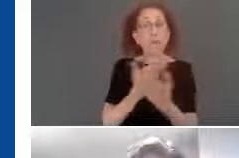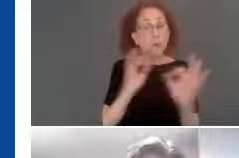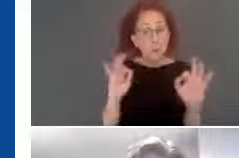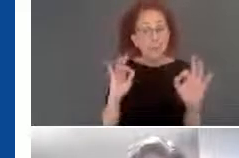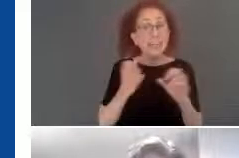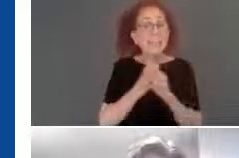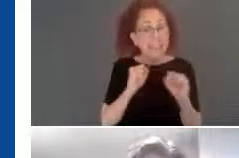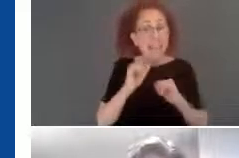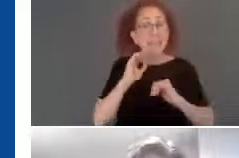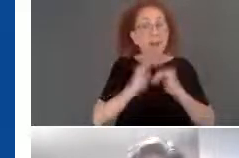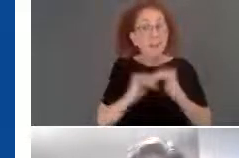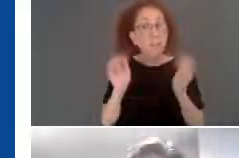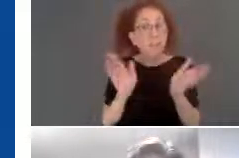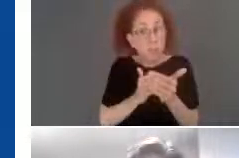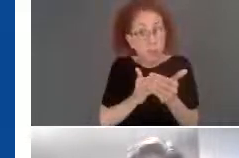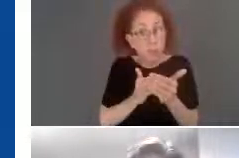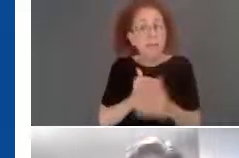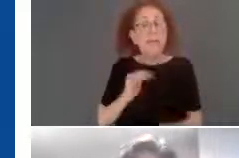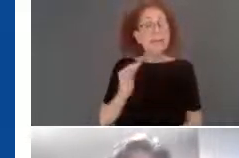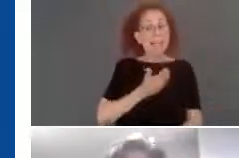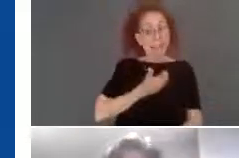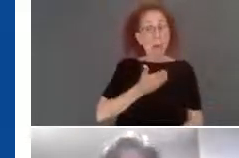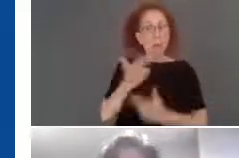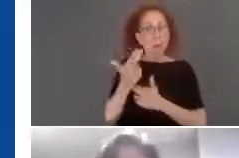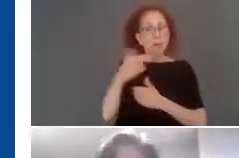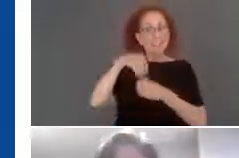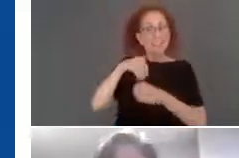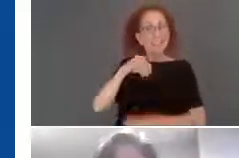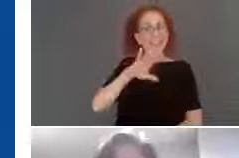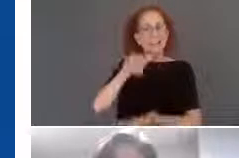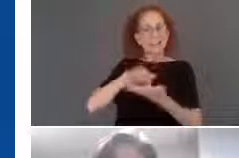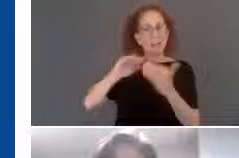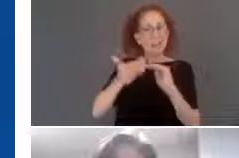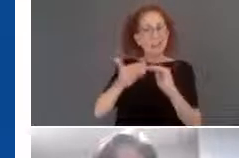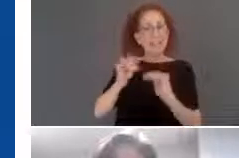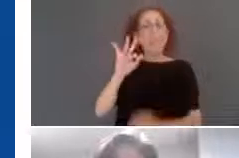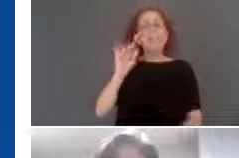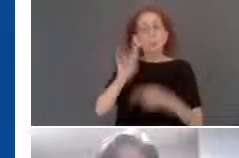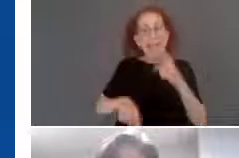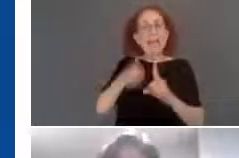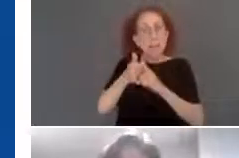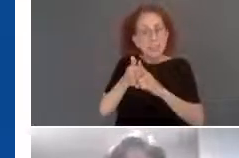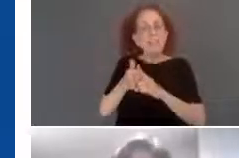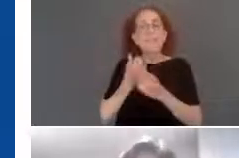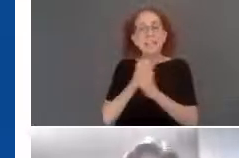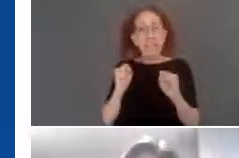and comfortable room in one of our Center City hotels to anyone who cannot safely isolate.